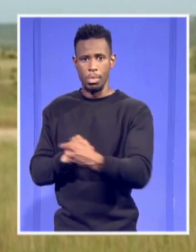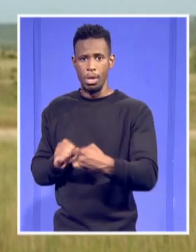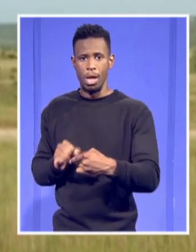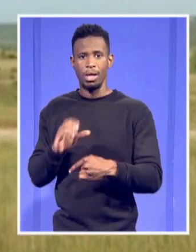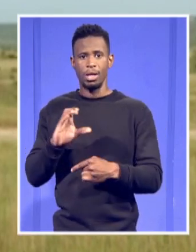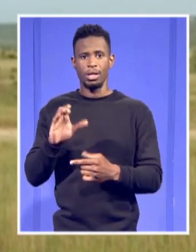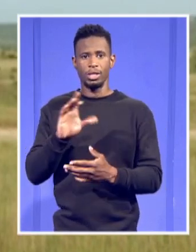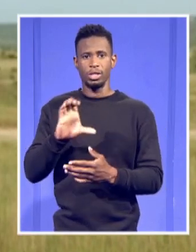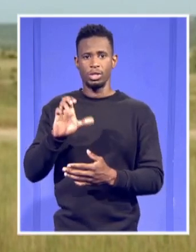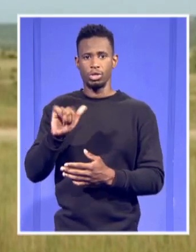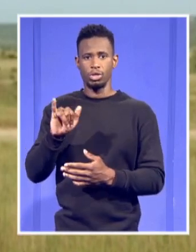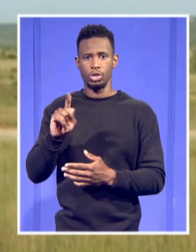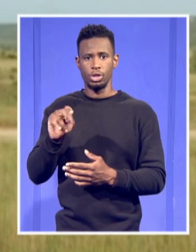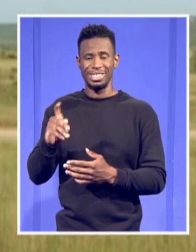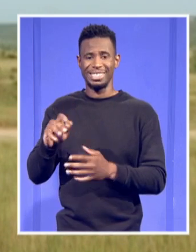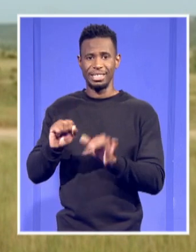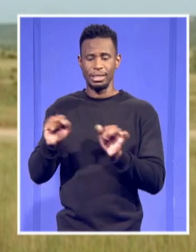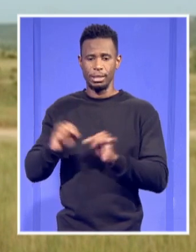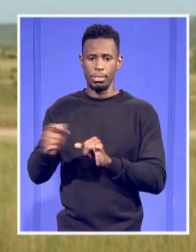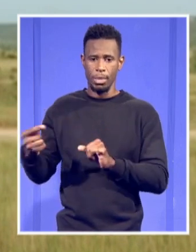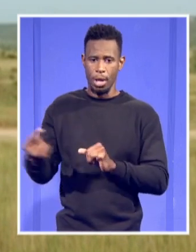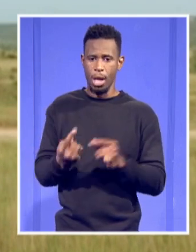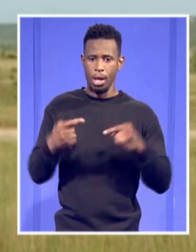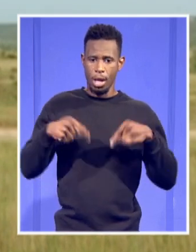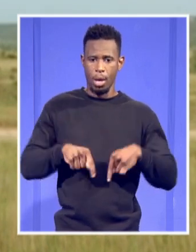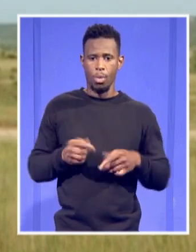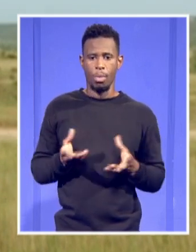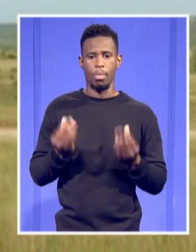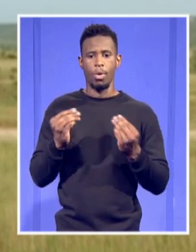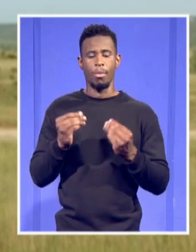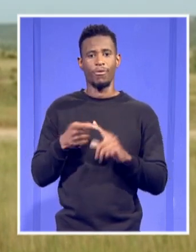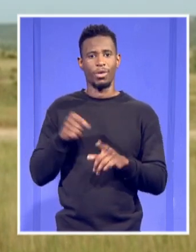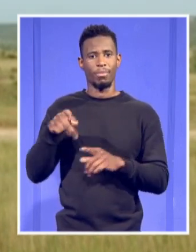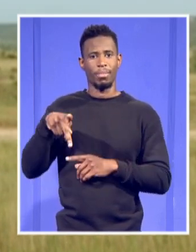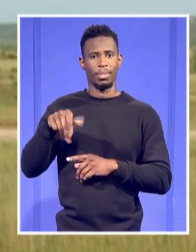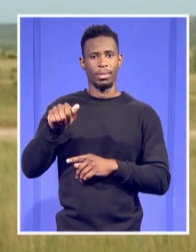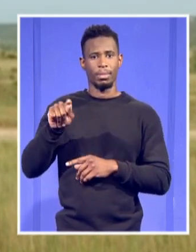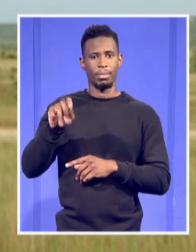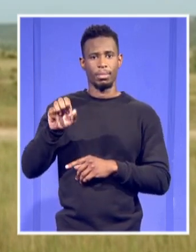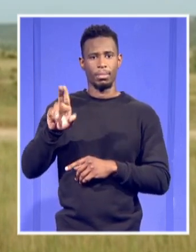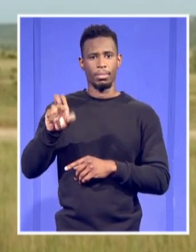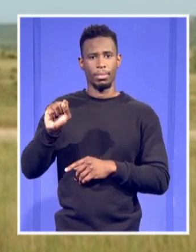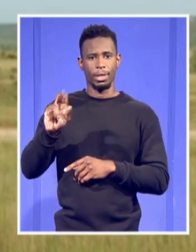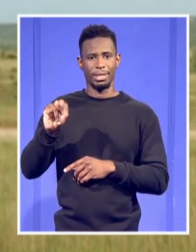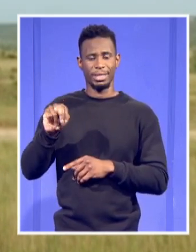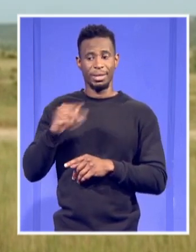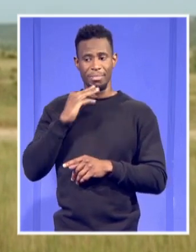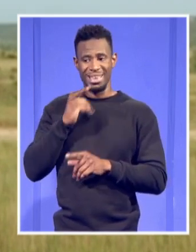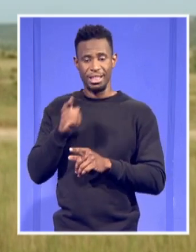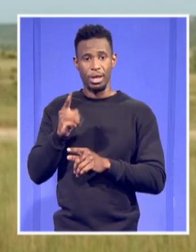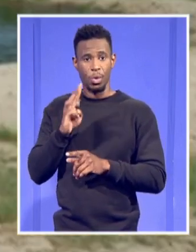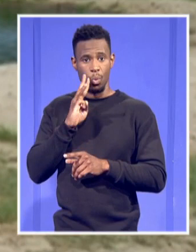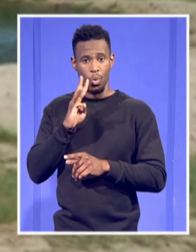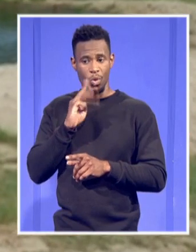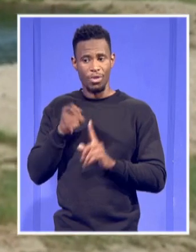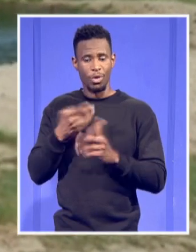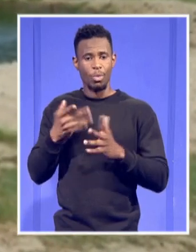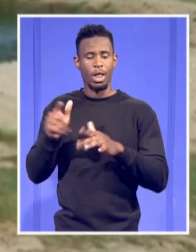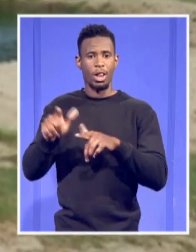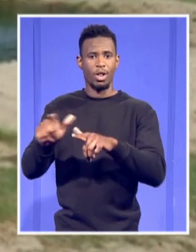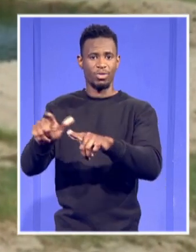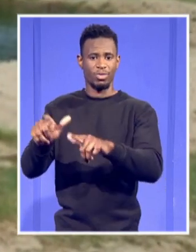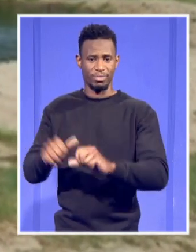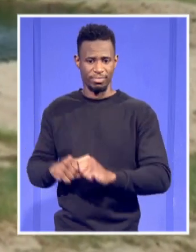and Kirkwood, and then it gets piped to Paterson. So the water in Paterson comes from Lesotho. So South Africa is a really scarce area for water.